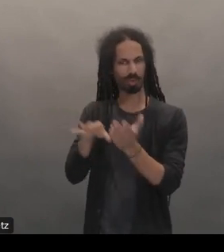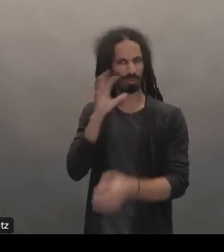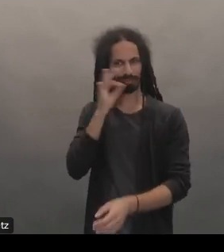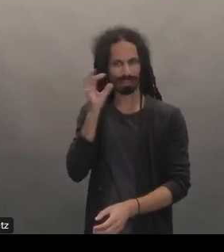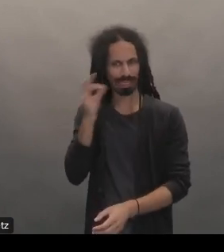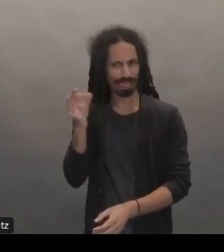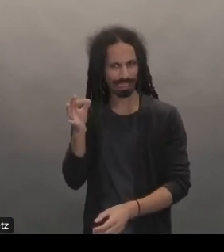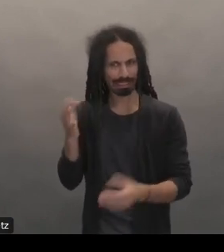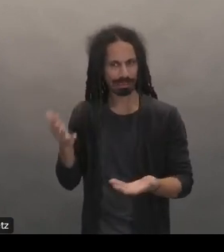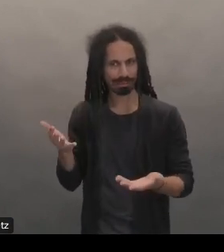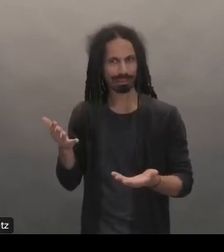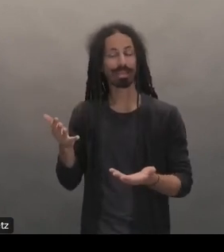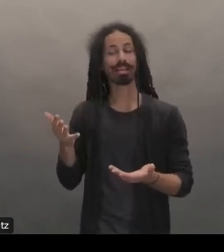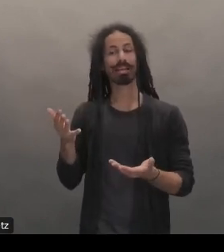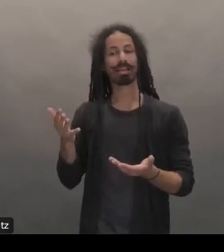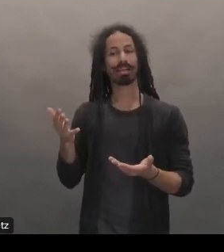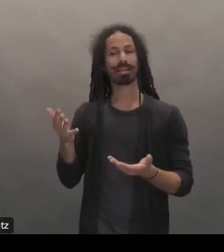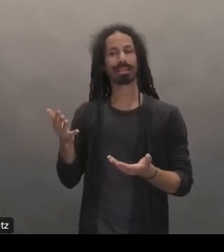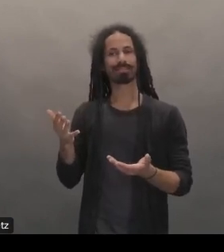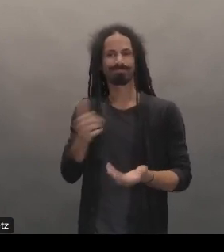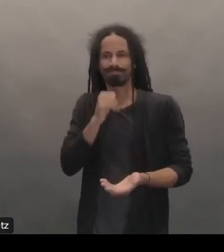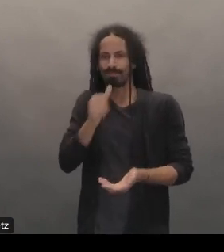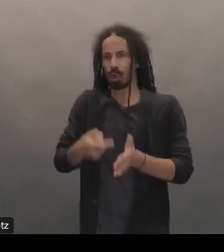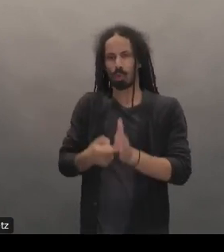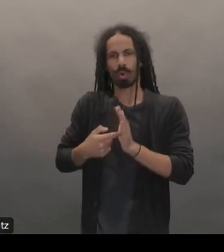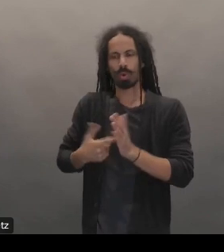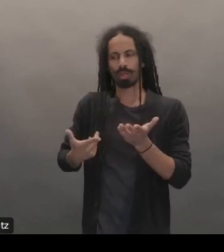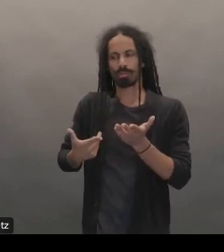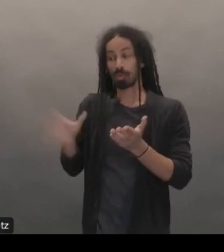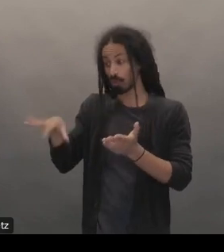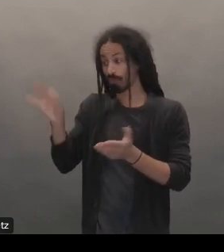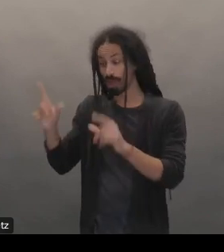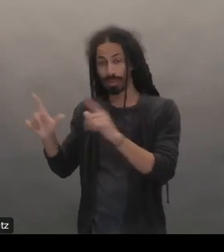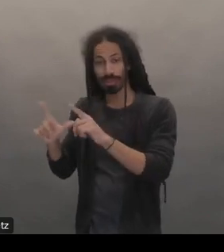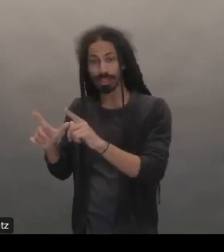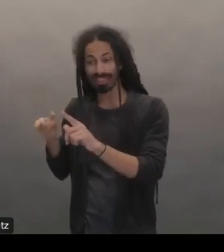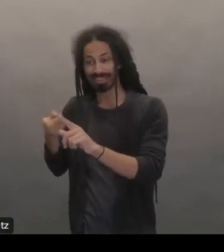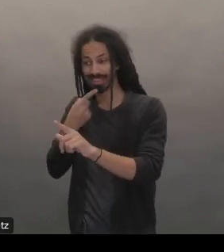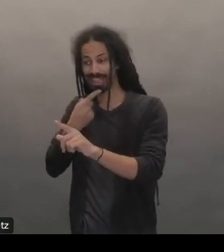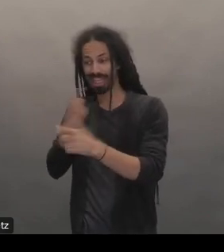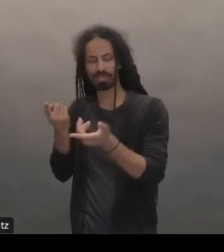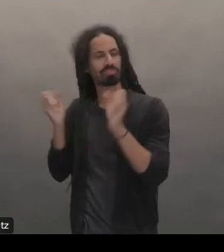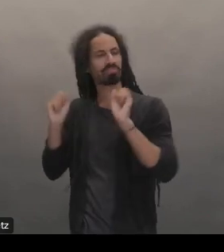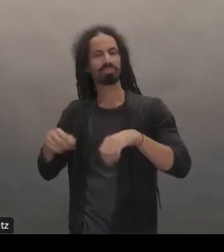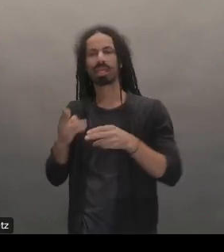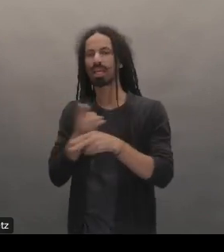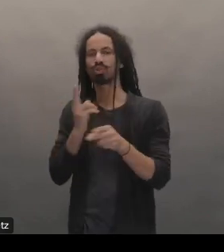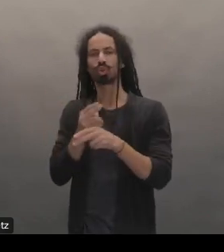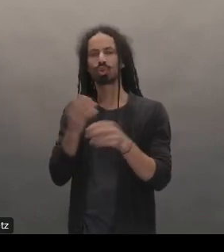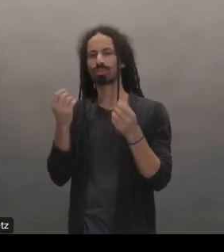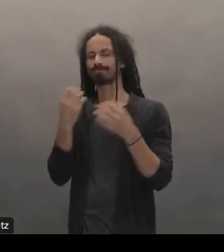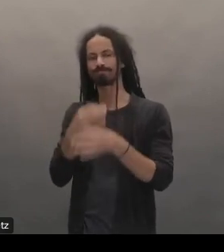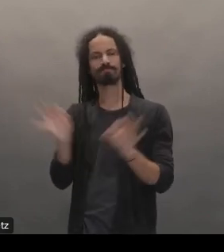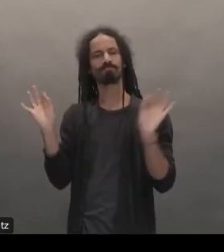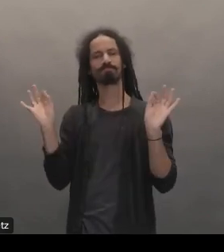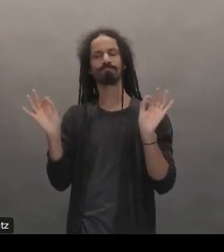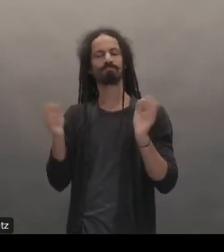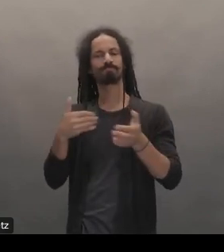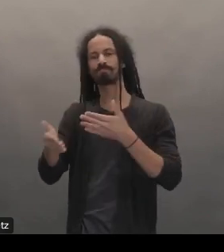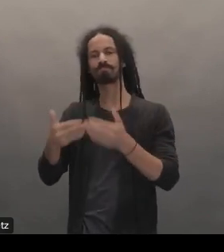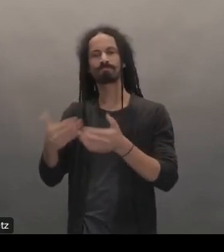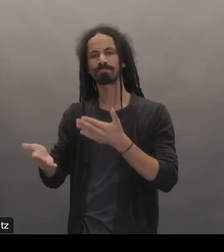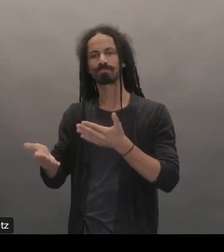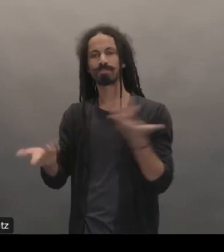and it's not required. You find the license, it's not required, then you can reproduce and use the image without